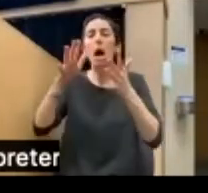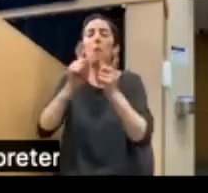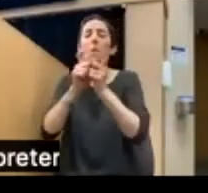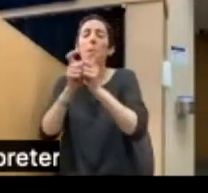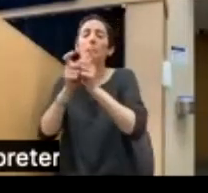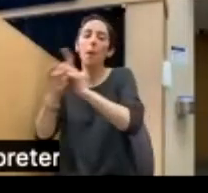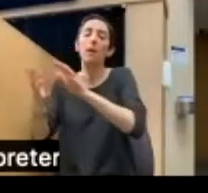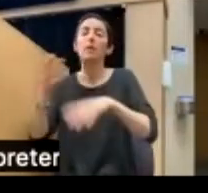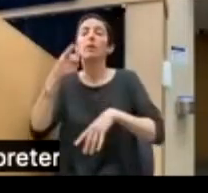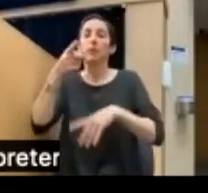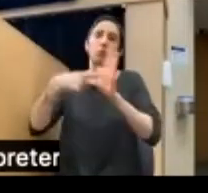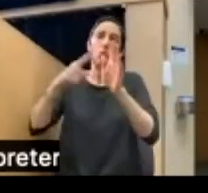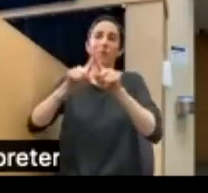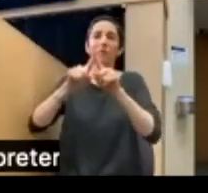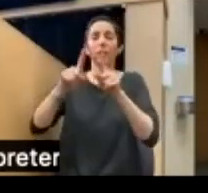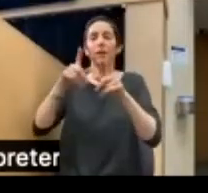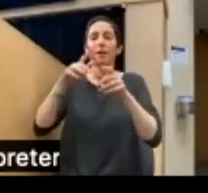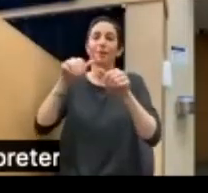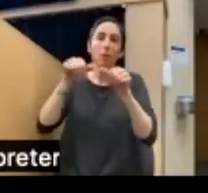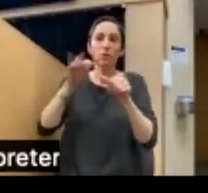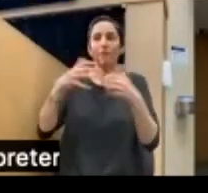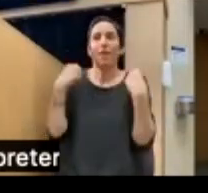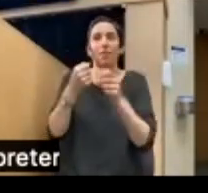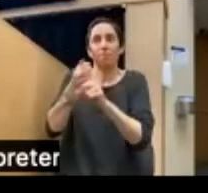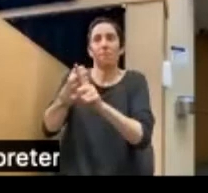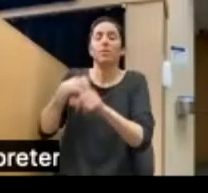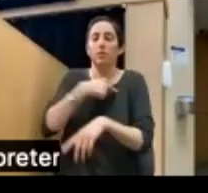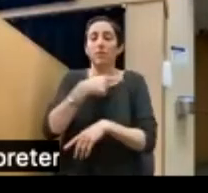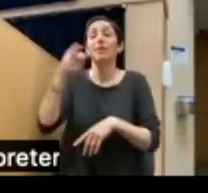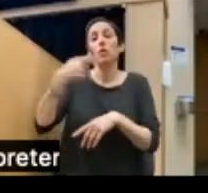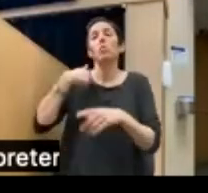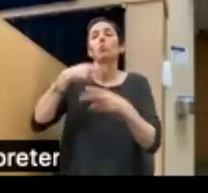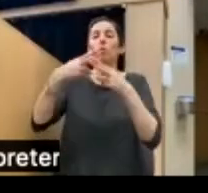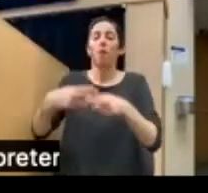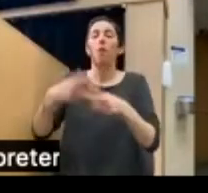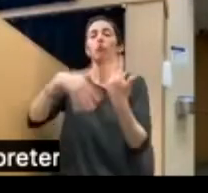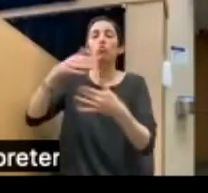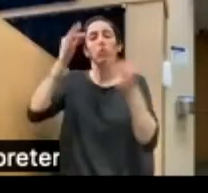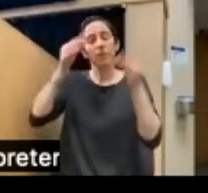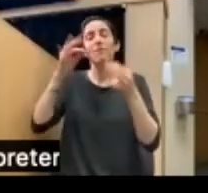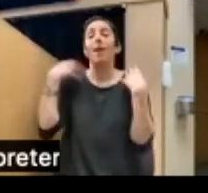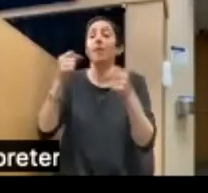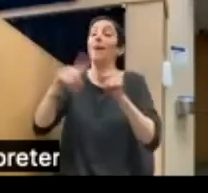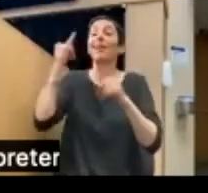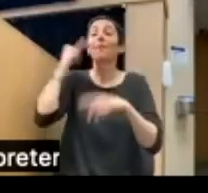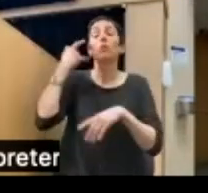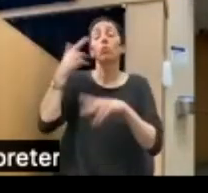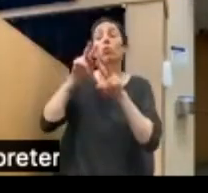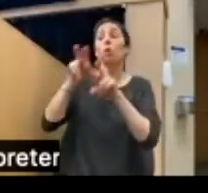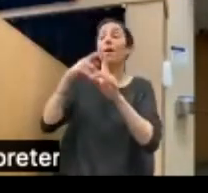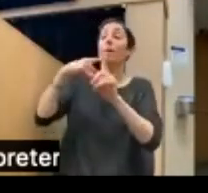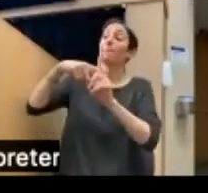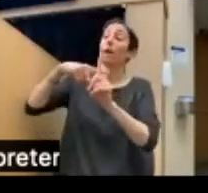us. And of course, this is what, you know, in public health, we call the social determinants of health. But when you look at that